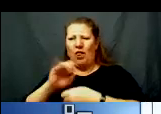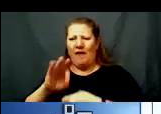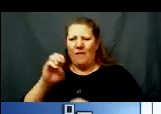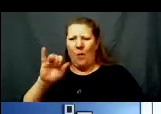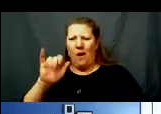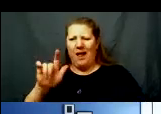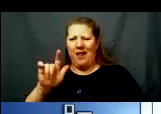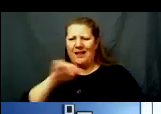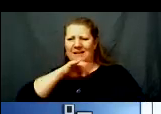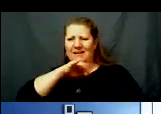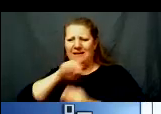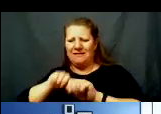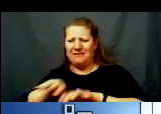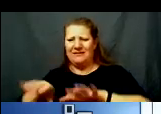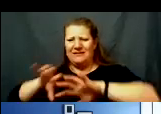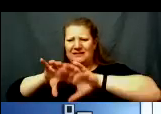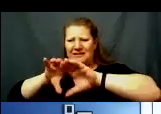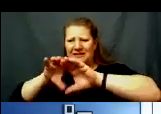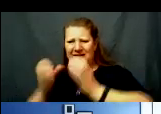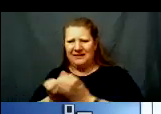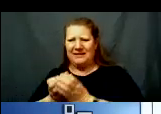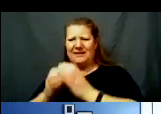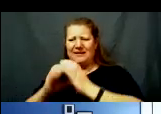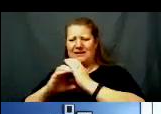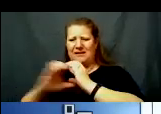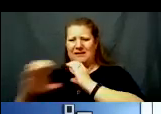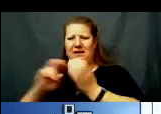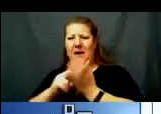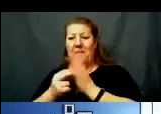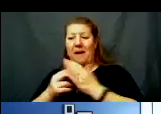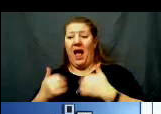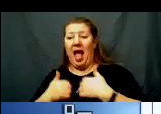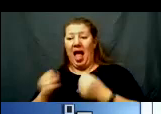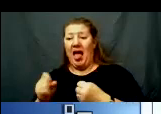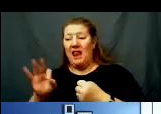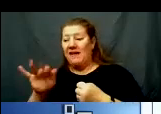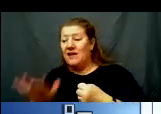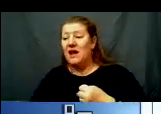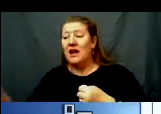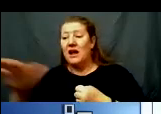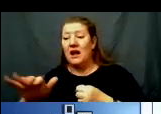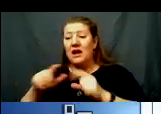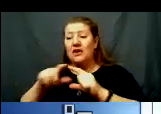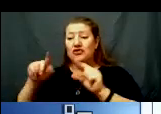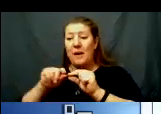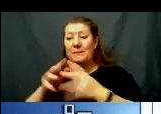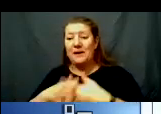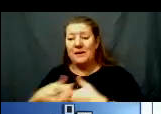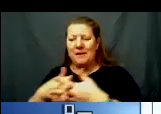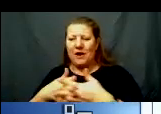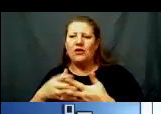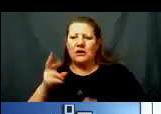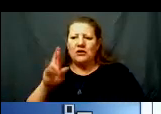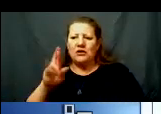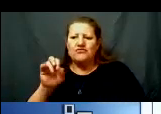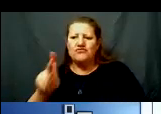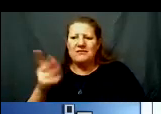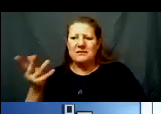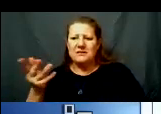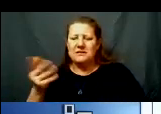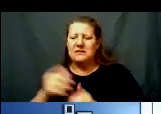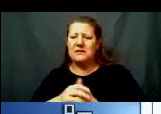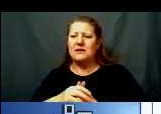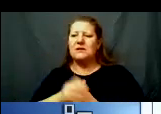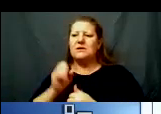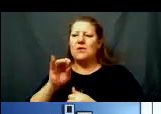other contaminants, thus putting the health of tens of thousands of people at great risk. So those are the